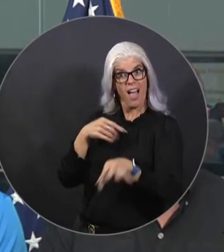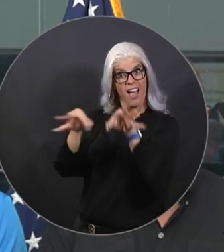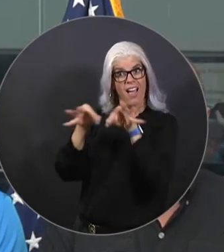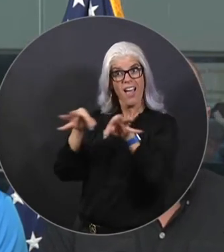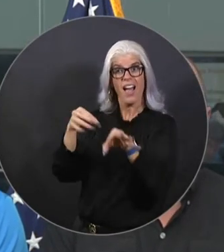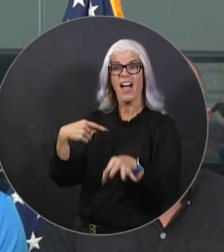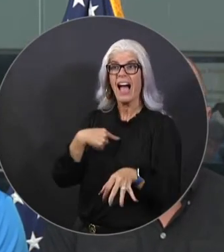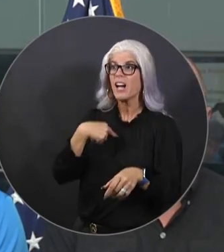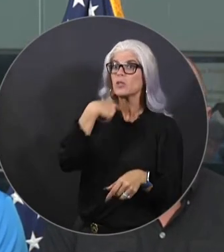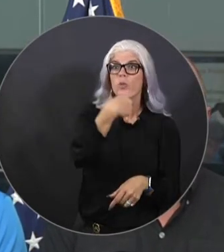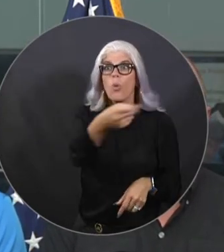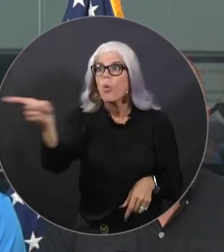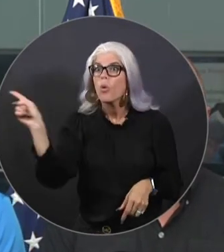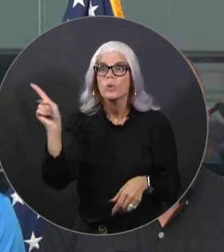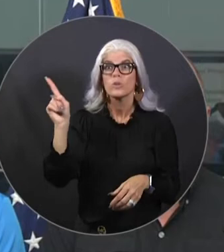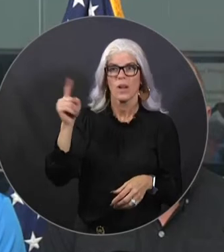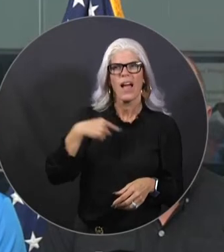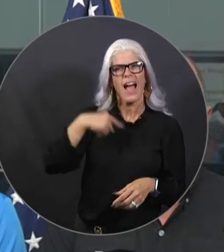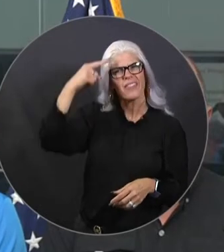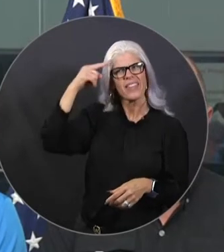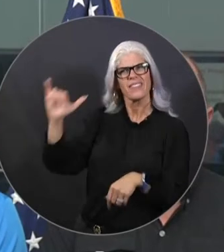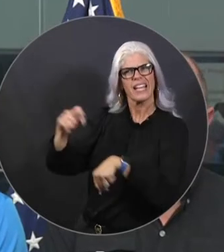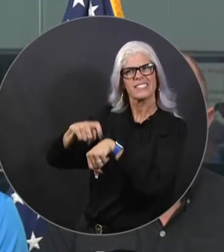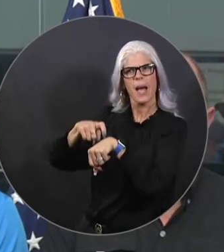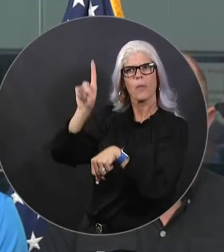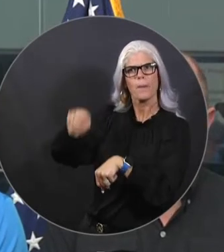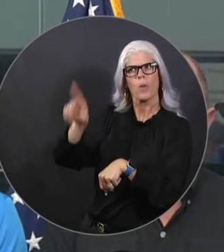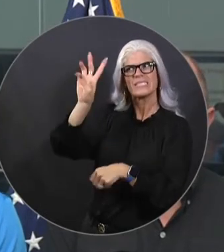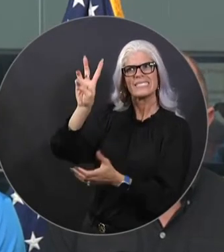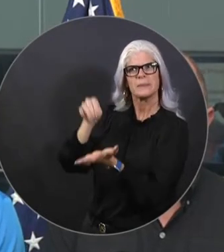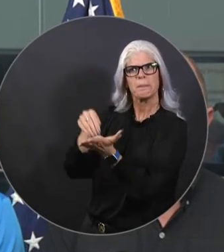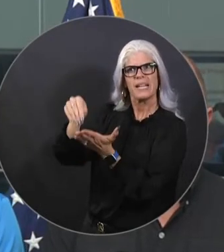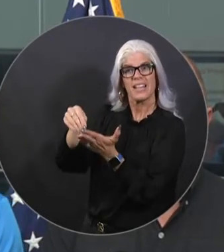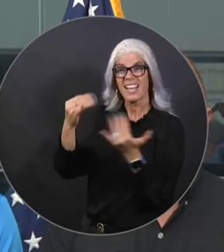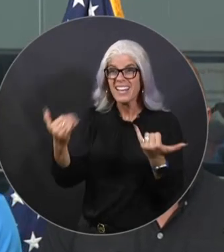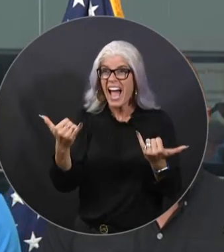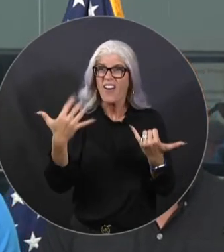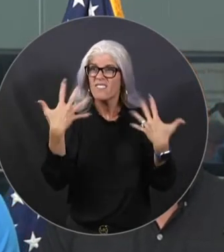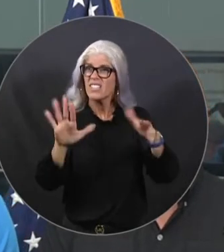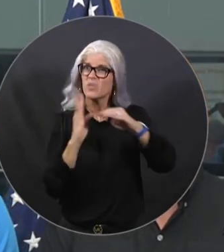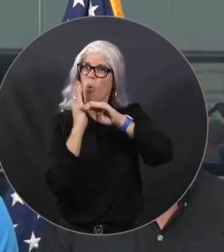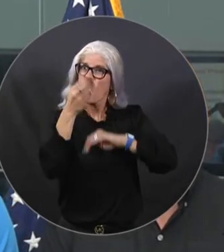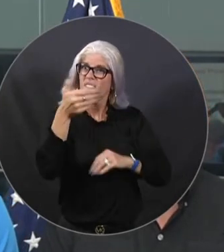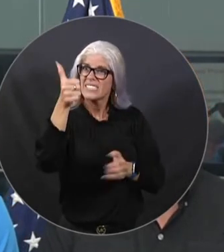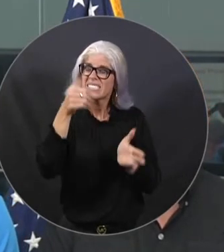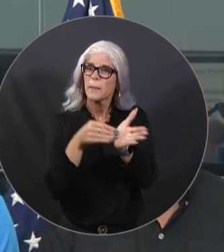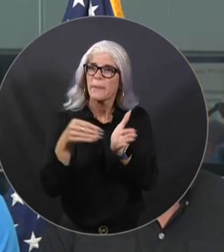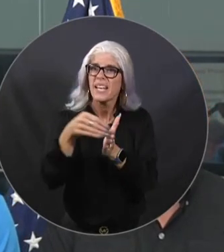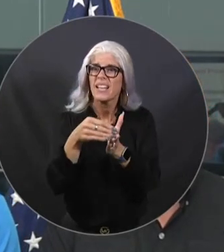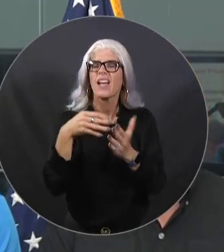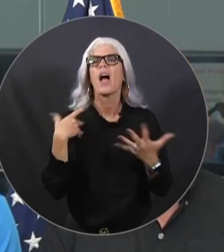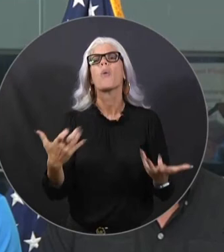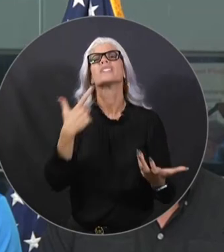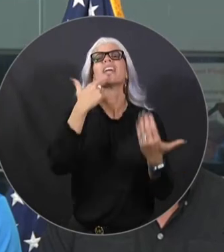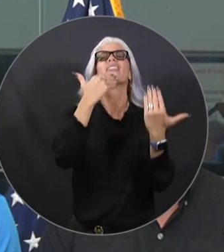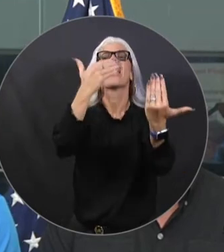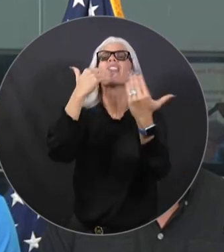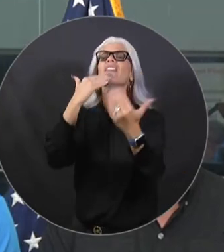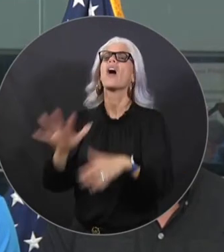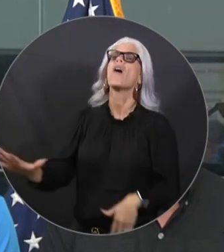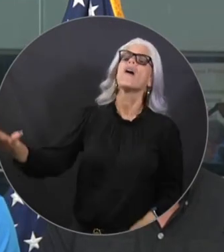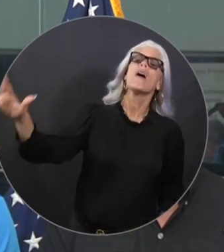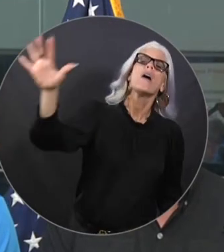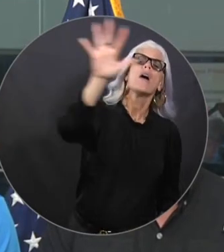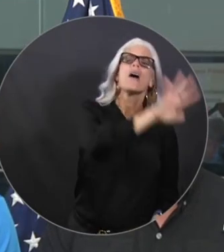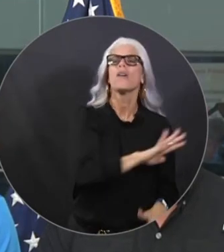with you. I think it was at $1.6 million. So now we're over $10 million. So I just want to say thank you to all of the great Floridians who